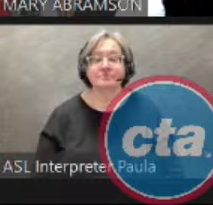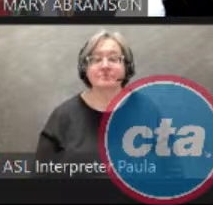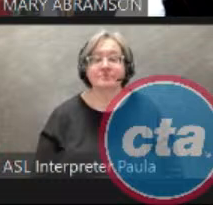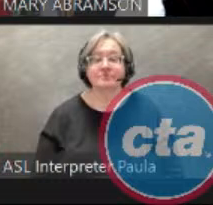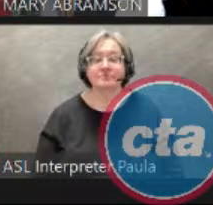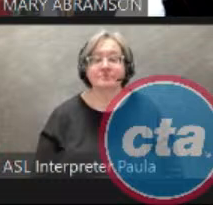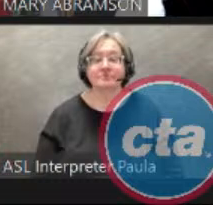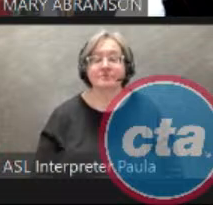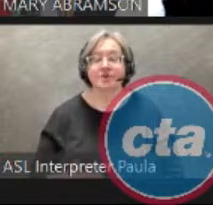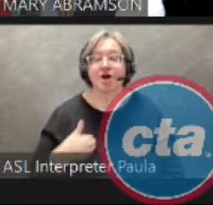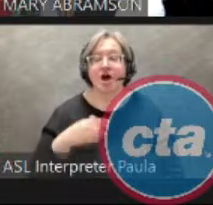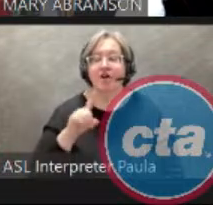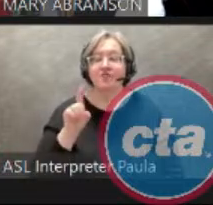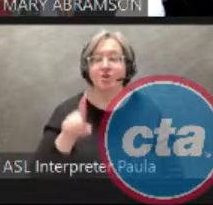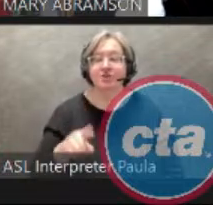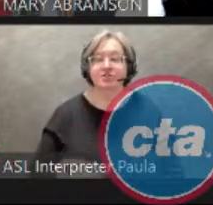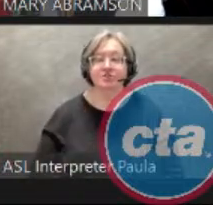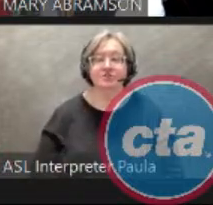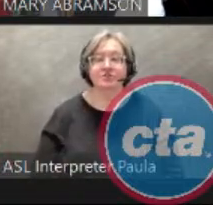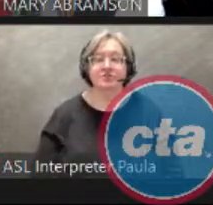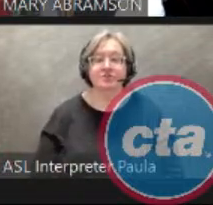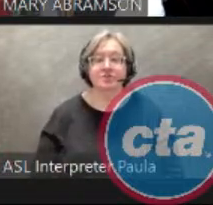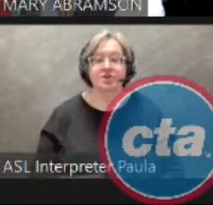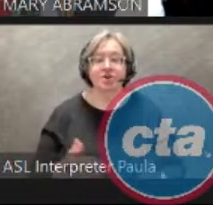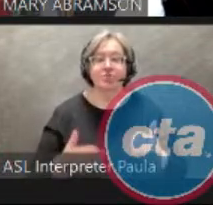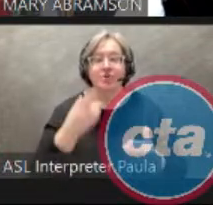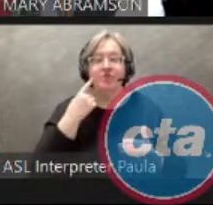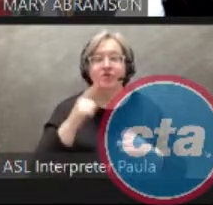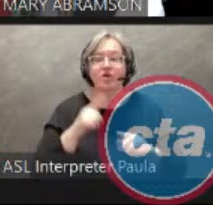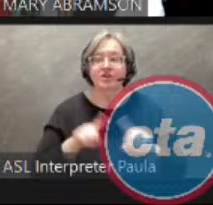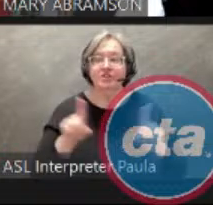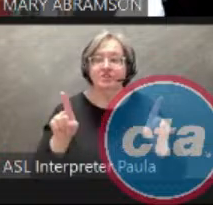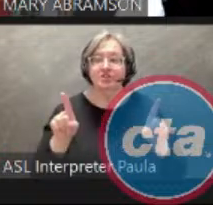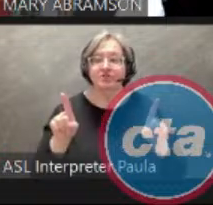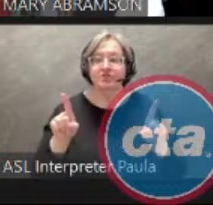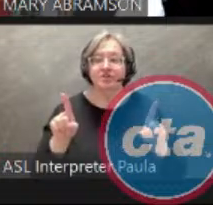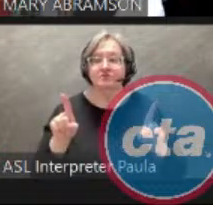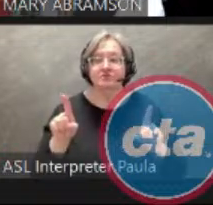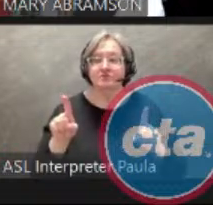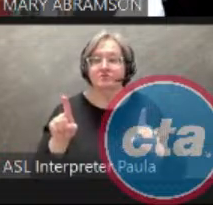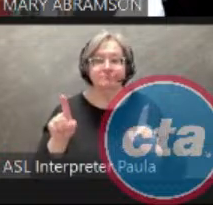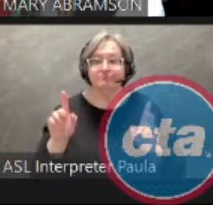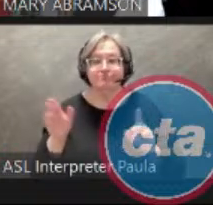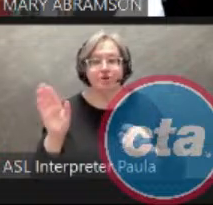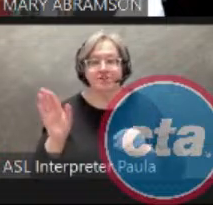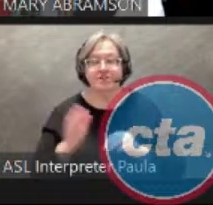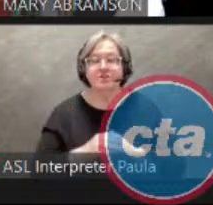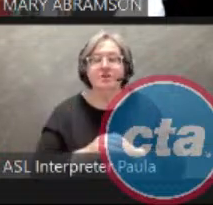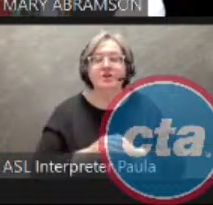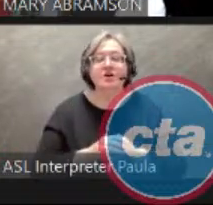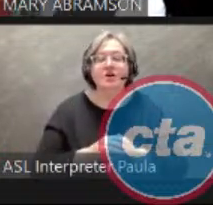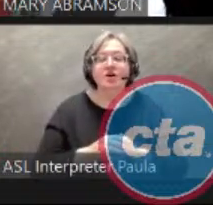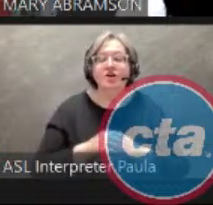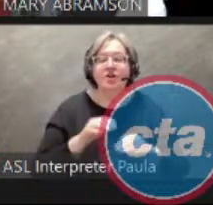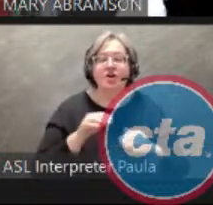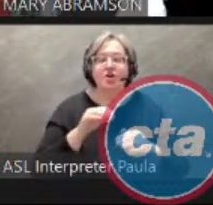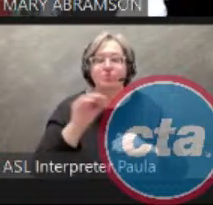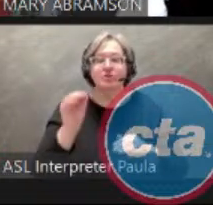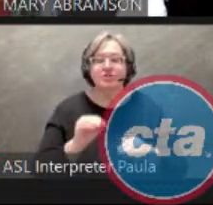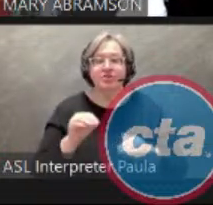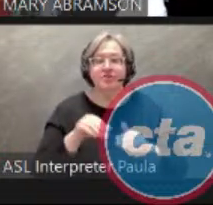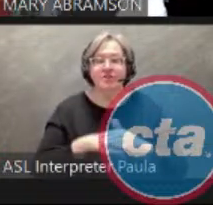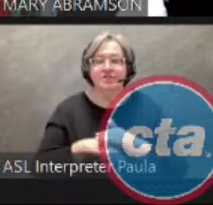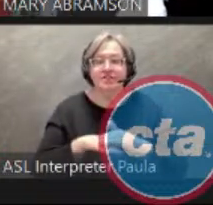A question. Sure. And maybe this is for a different section, but in terms of the percentage of accessible stations, like we know